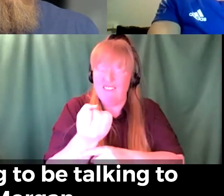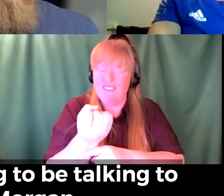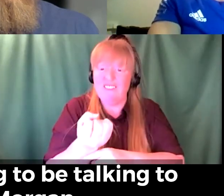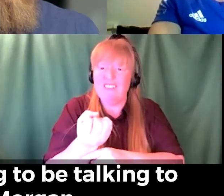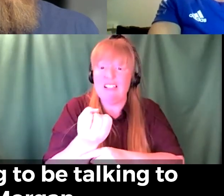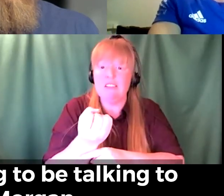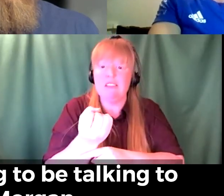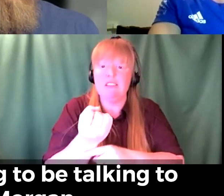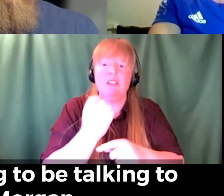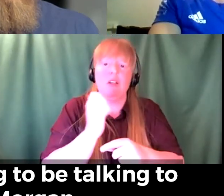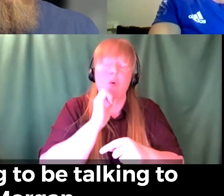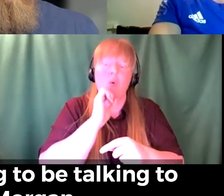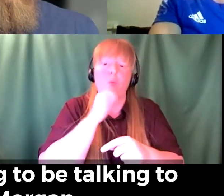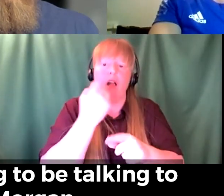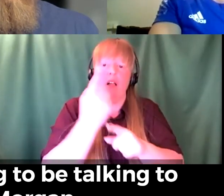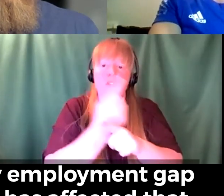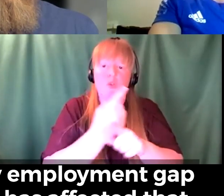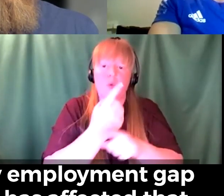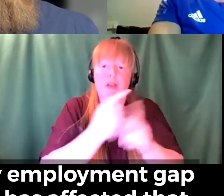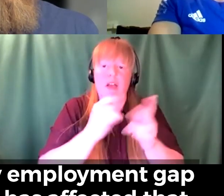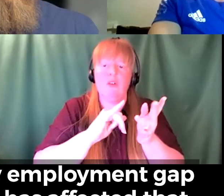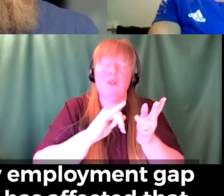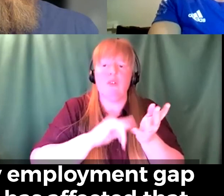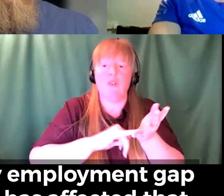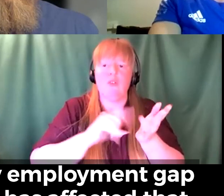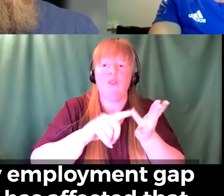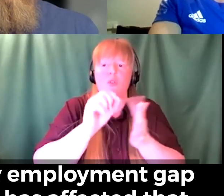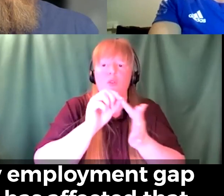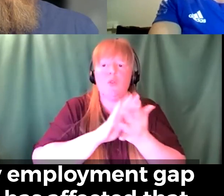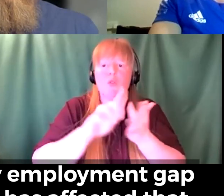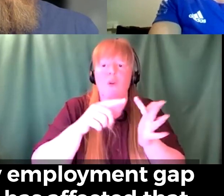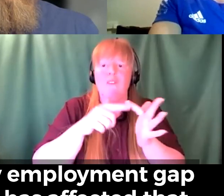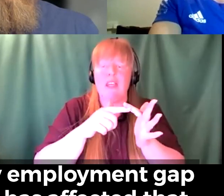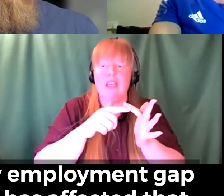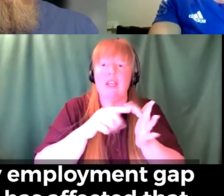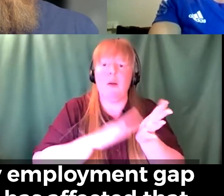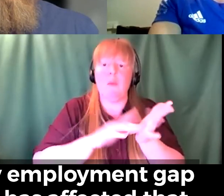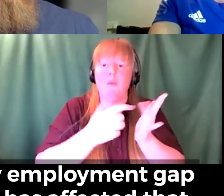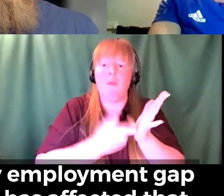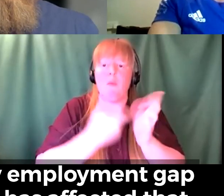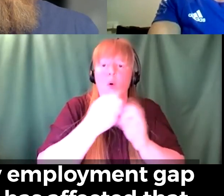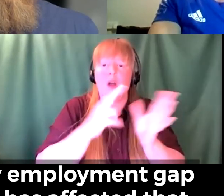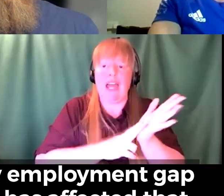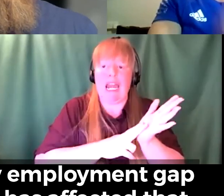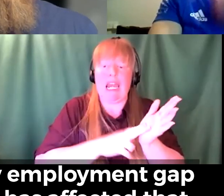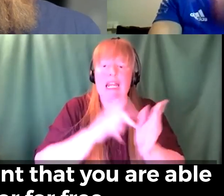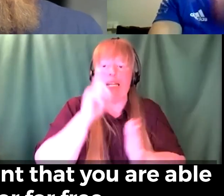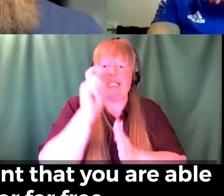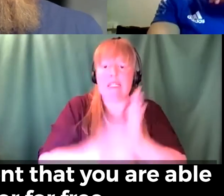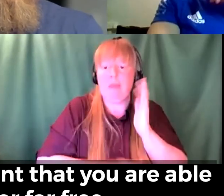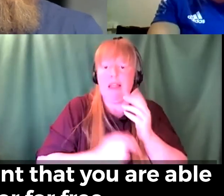where we're going to be talking to Sophie Morgan about the disability employment gap and how lockdown has affected